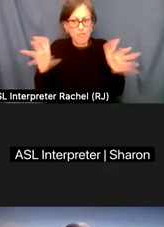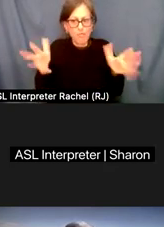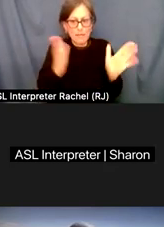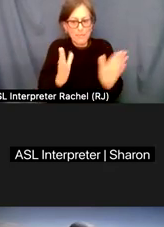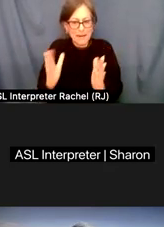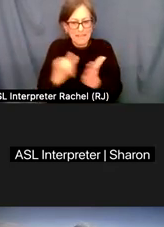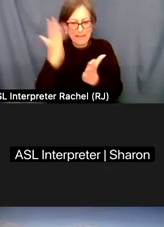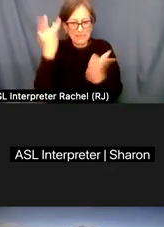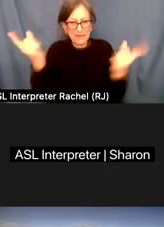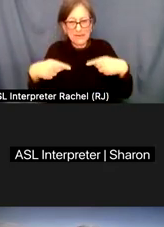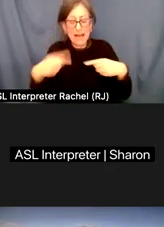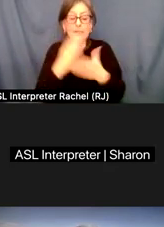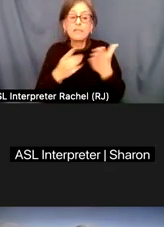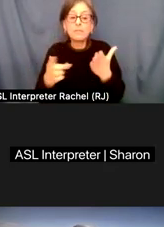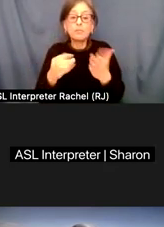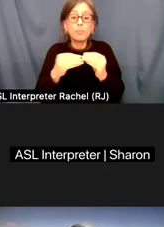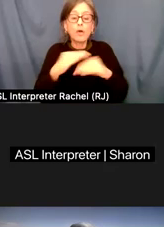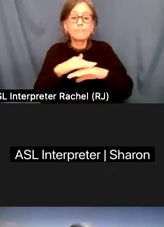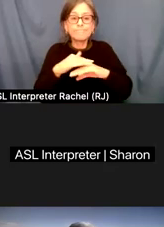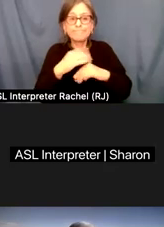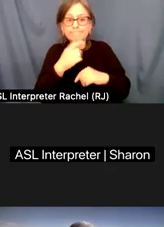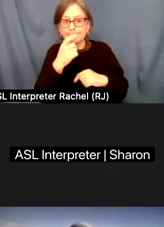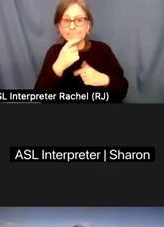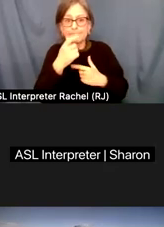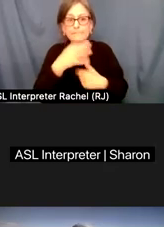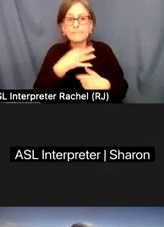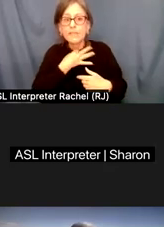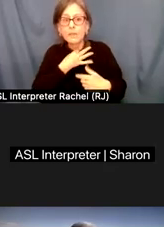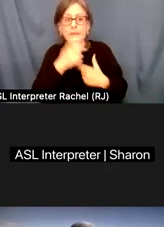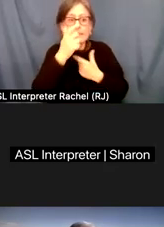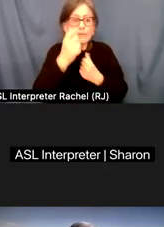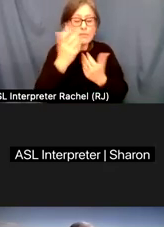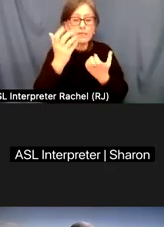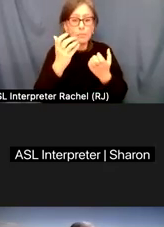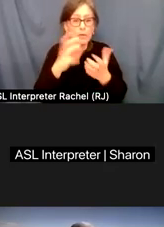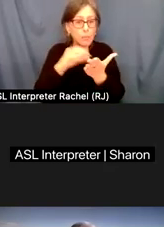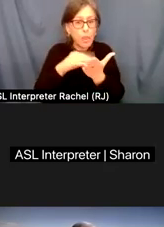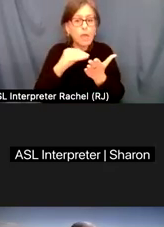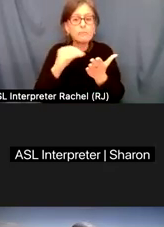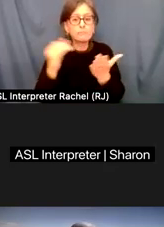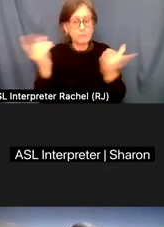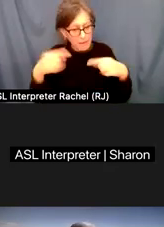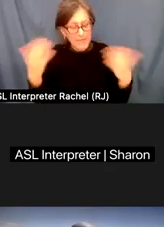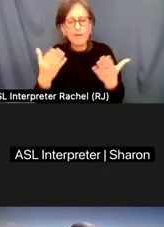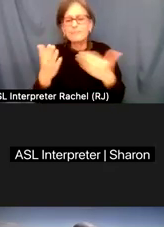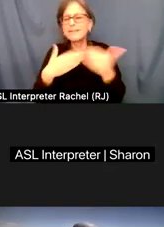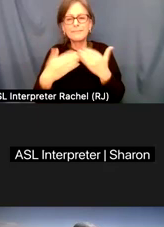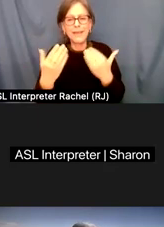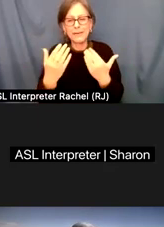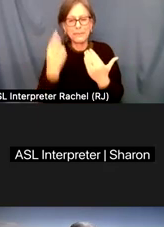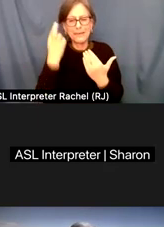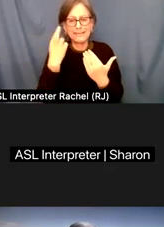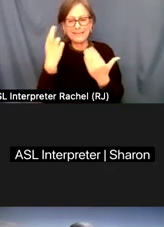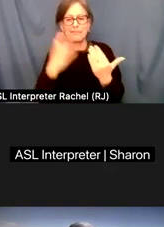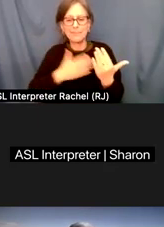here. Some of you are interested in being more prepared, and that's why you're here. Whatever reason you're here, we really appreciate